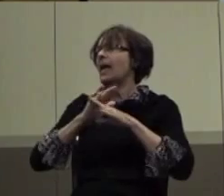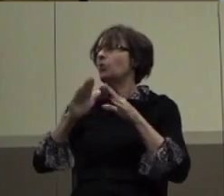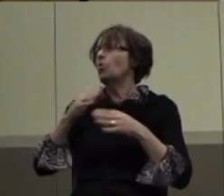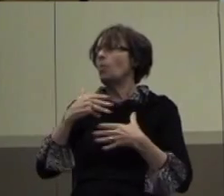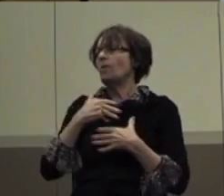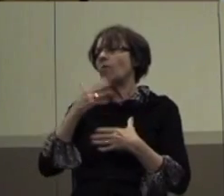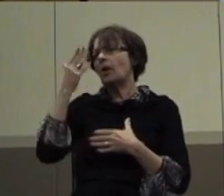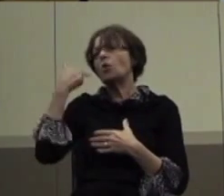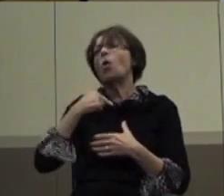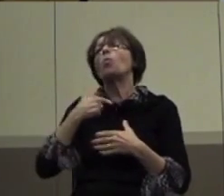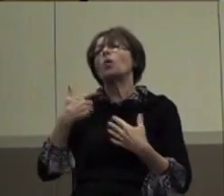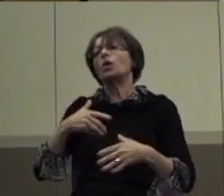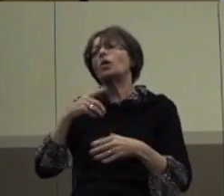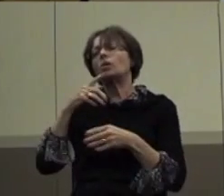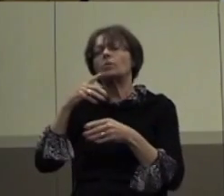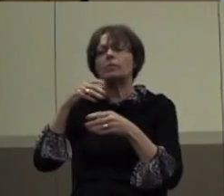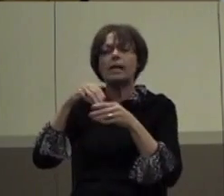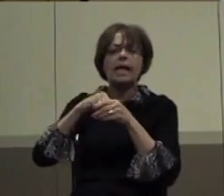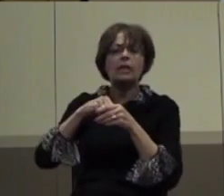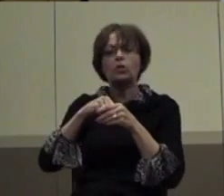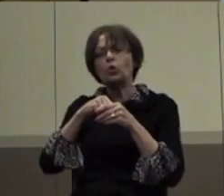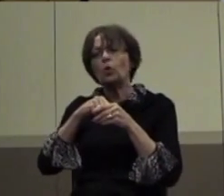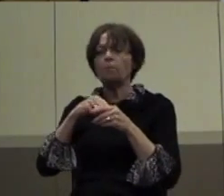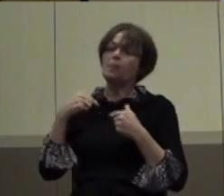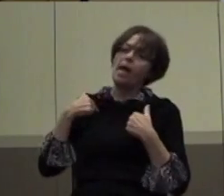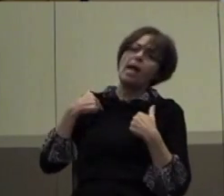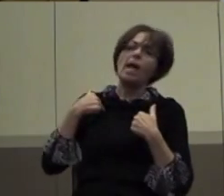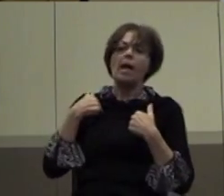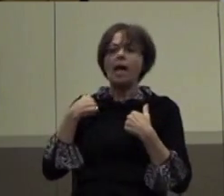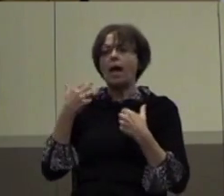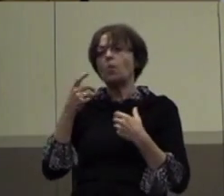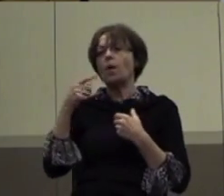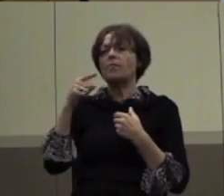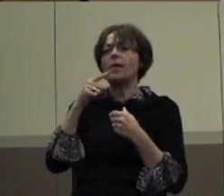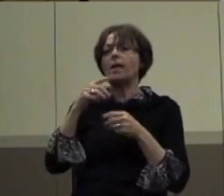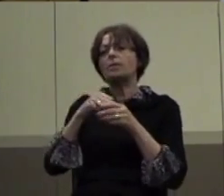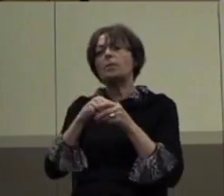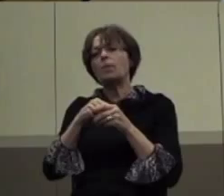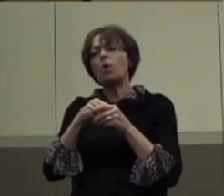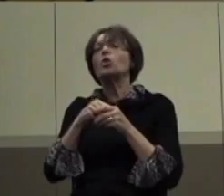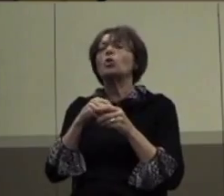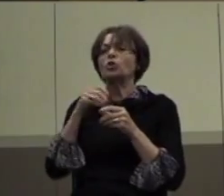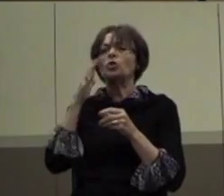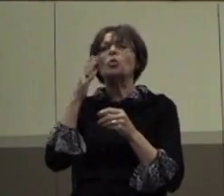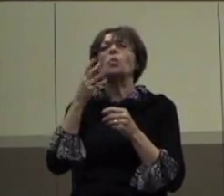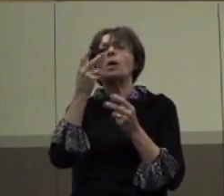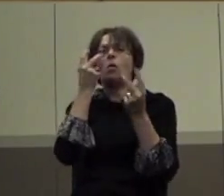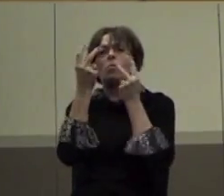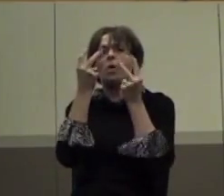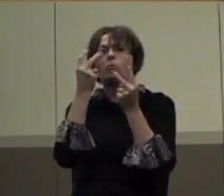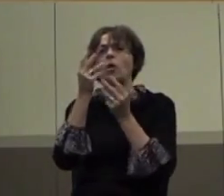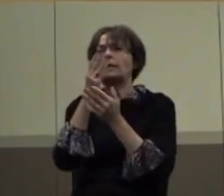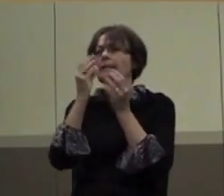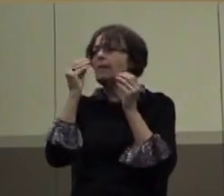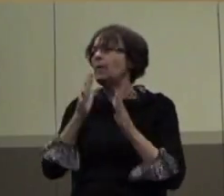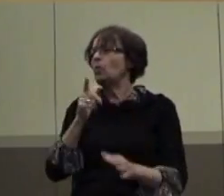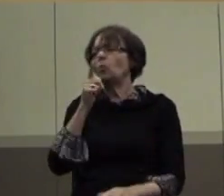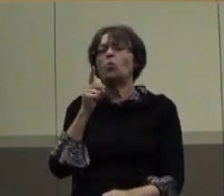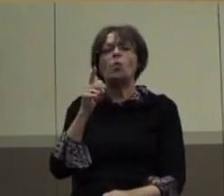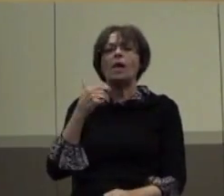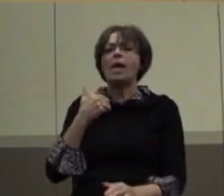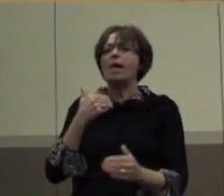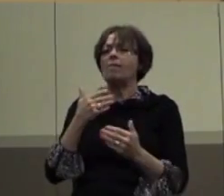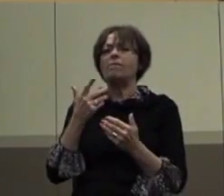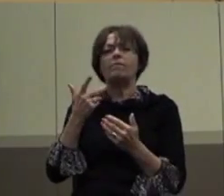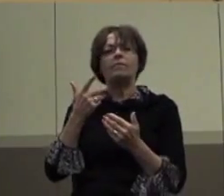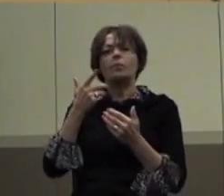know we're very much into this, I want them to be part of it. You're going to run across some teachers who simply have almost like a